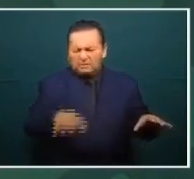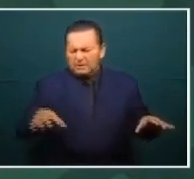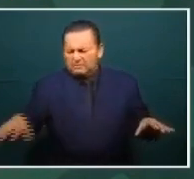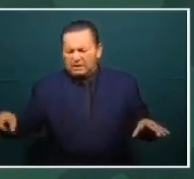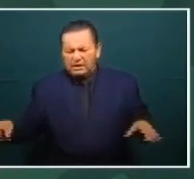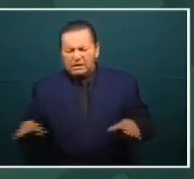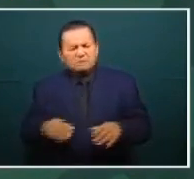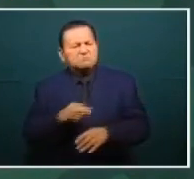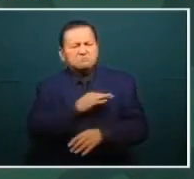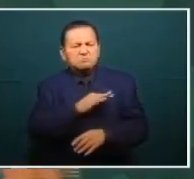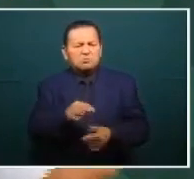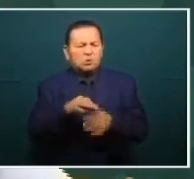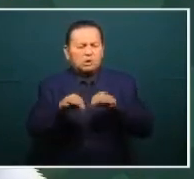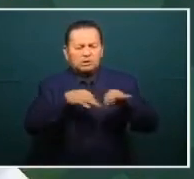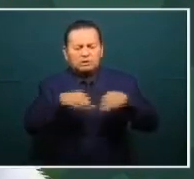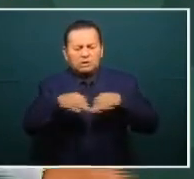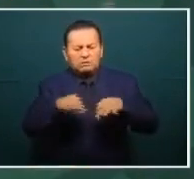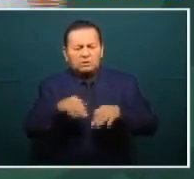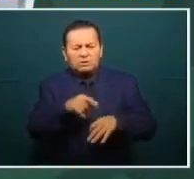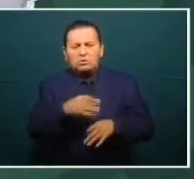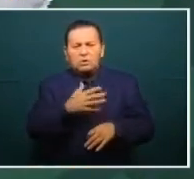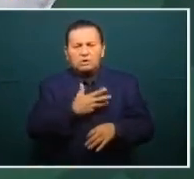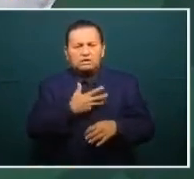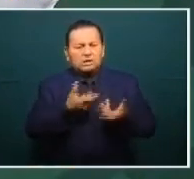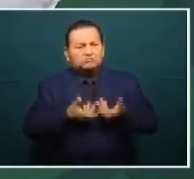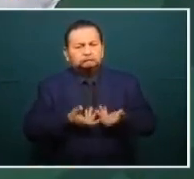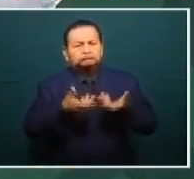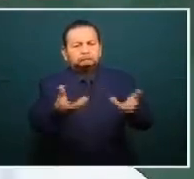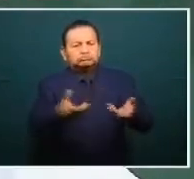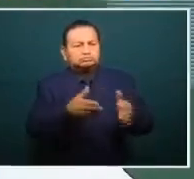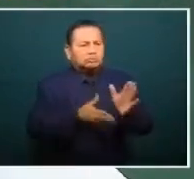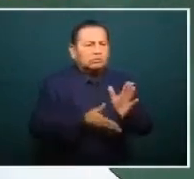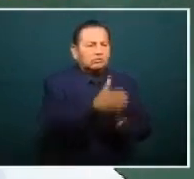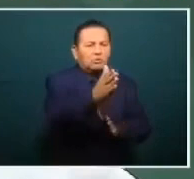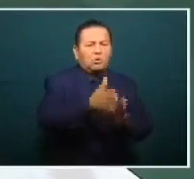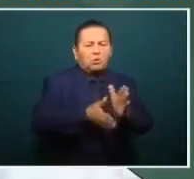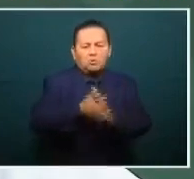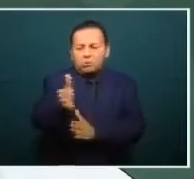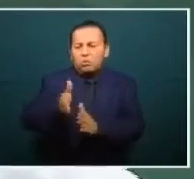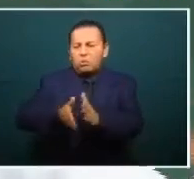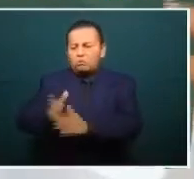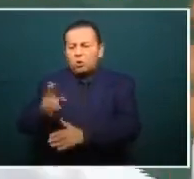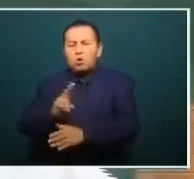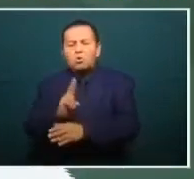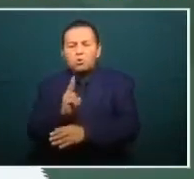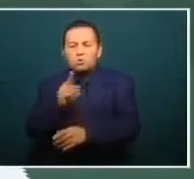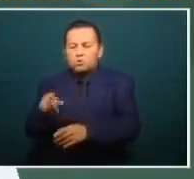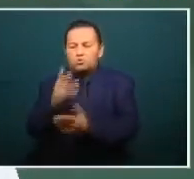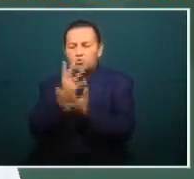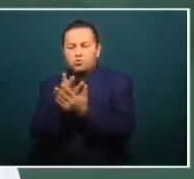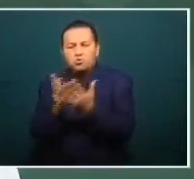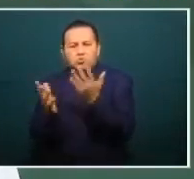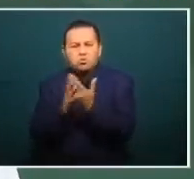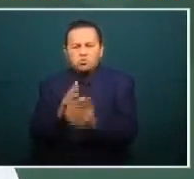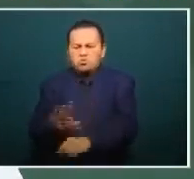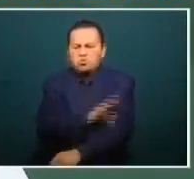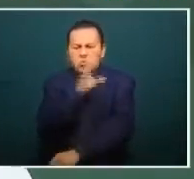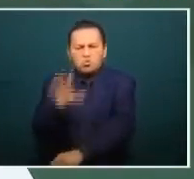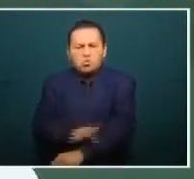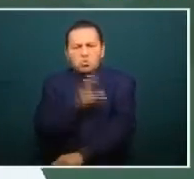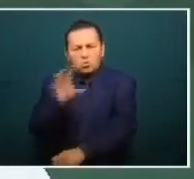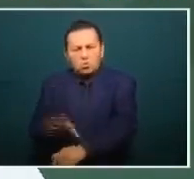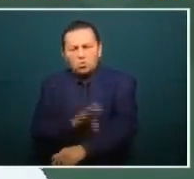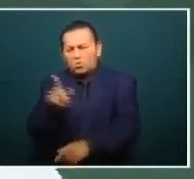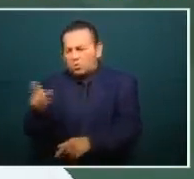we have 70 fronts that are open for work. We're making 70 roads